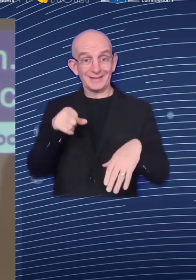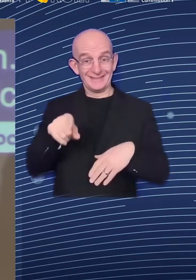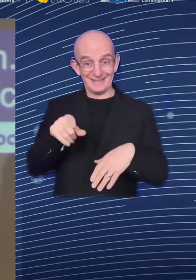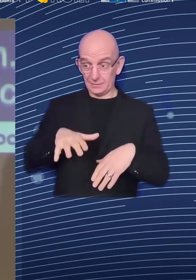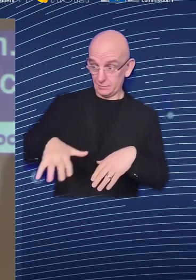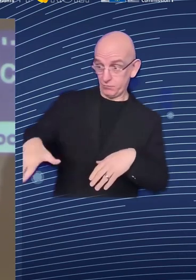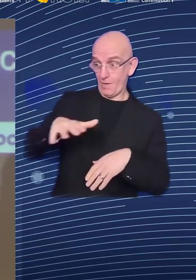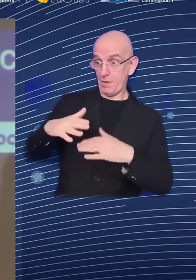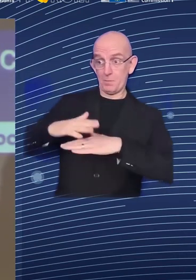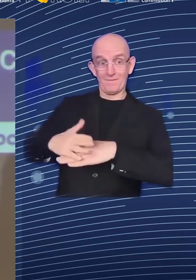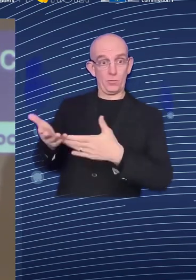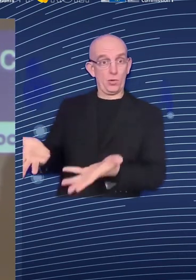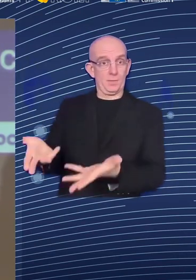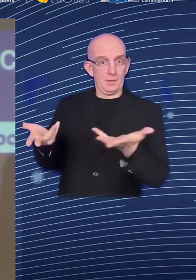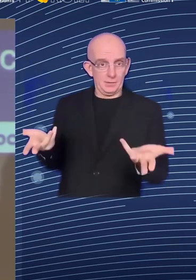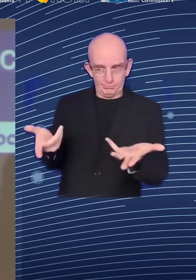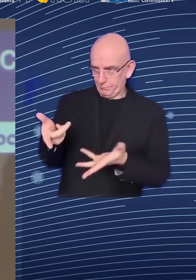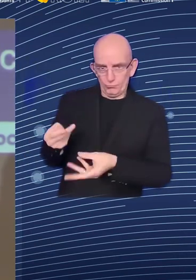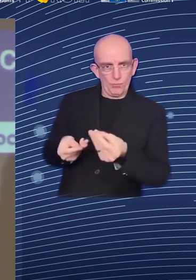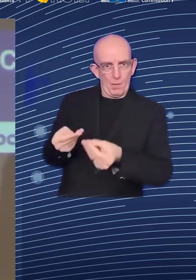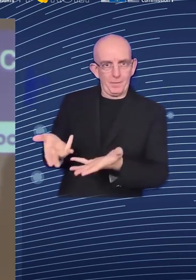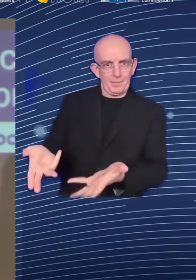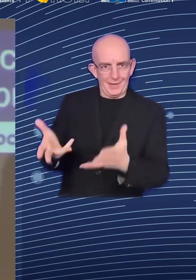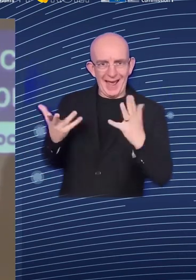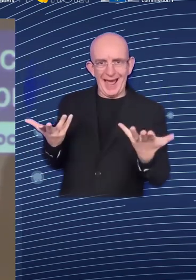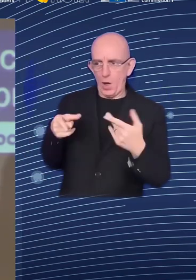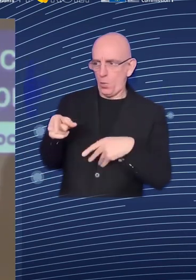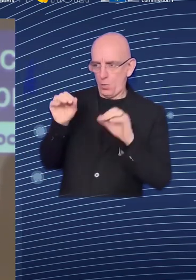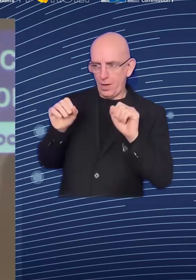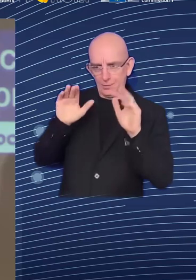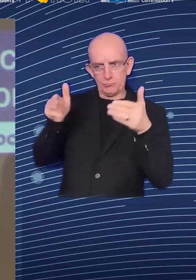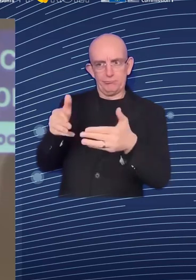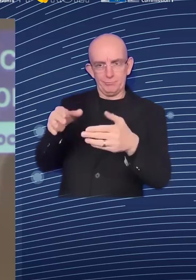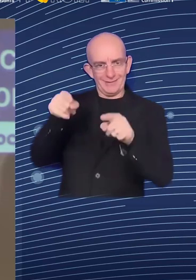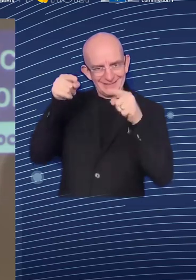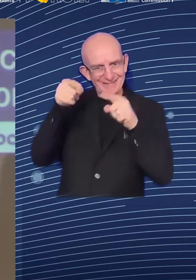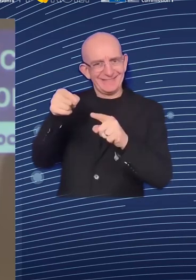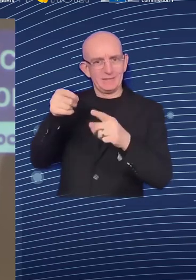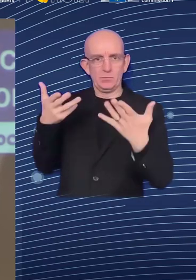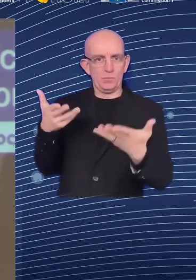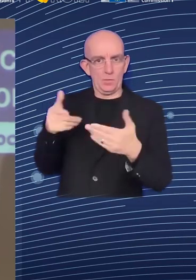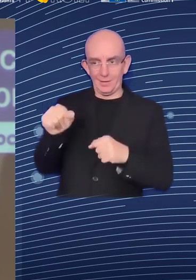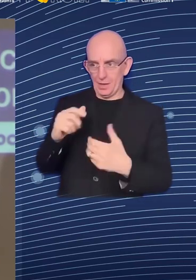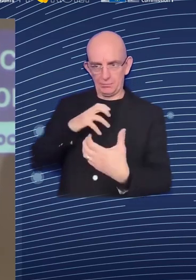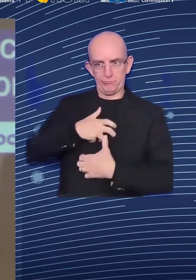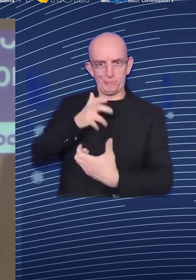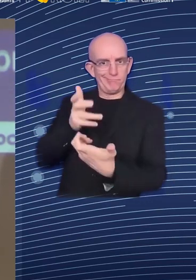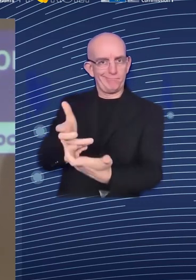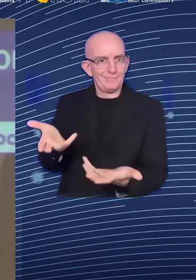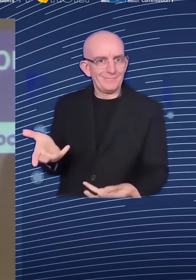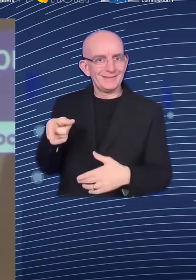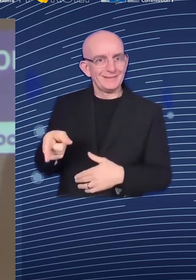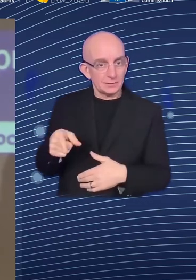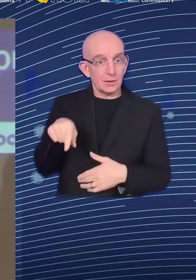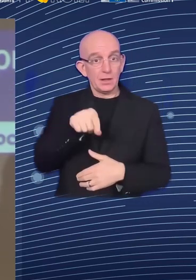to adapt, since you should not keep the data of the disability of the people on your platform. Yeah. Because of the GDPR, and I'm